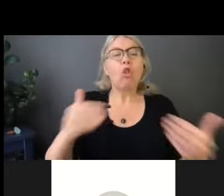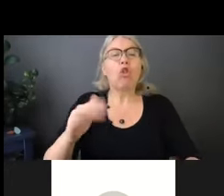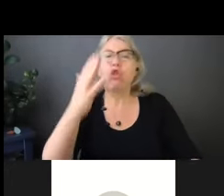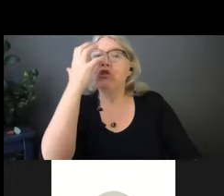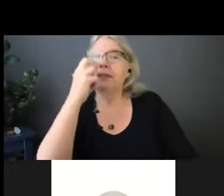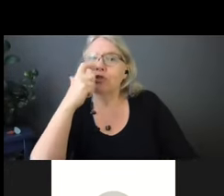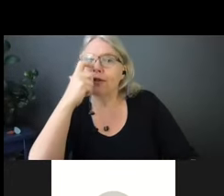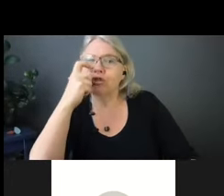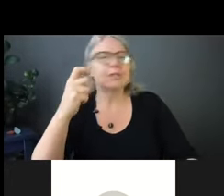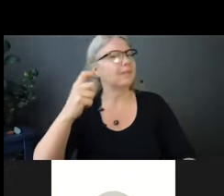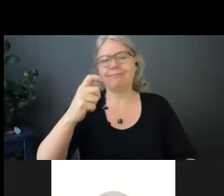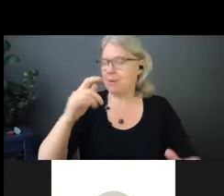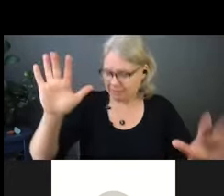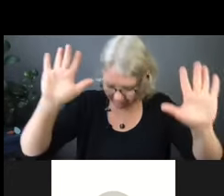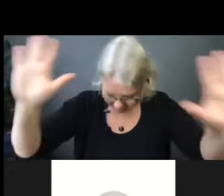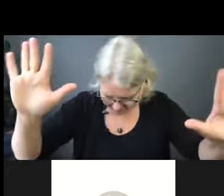then you're going to have to put it all back on again.